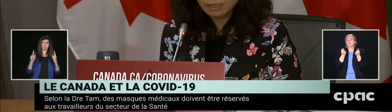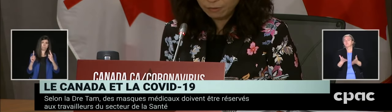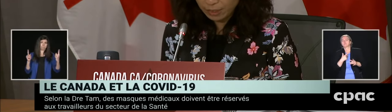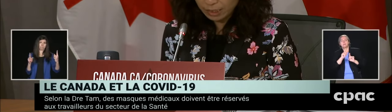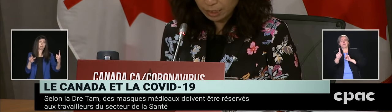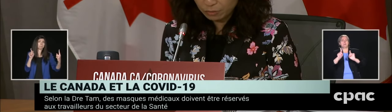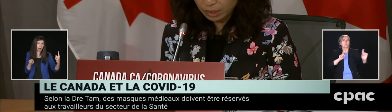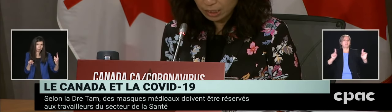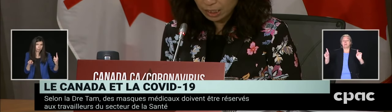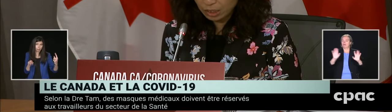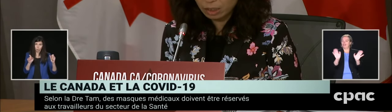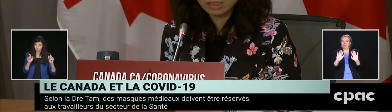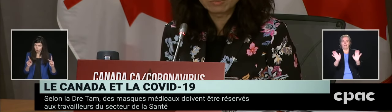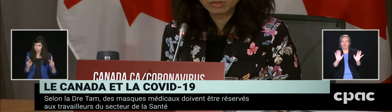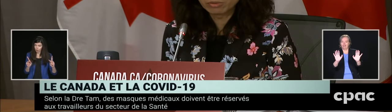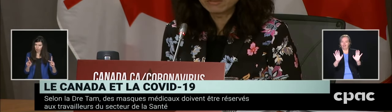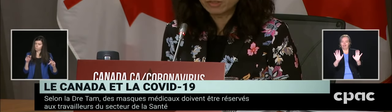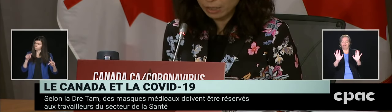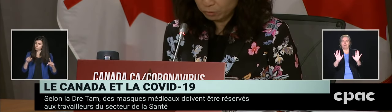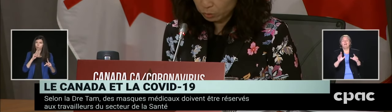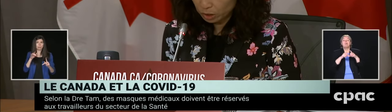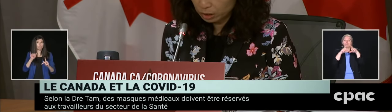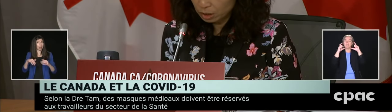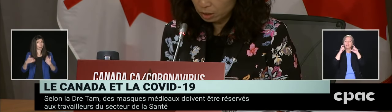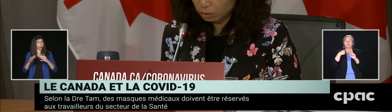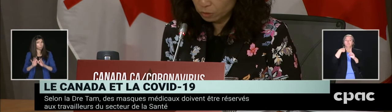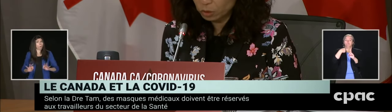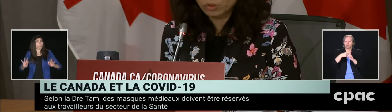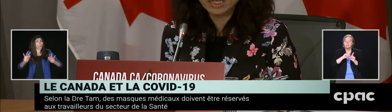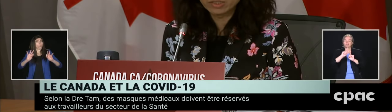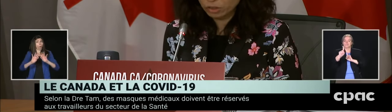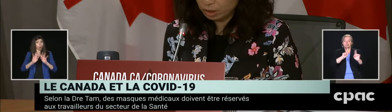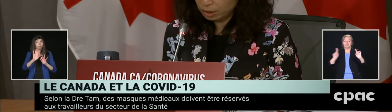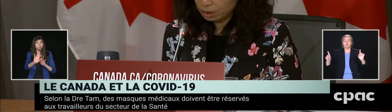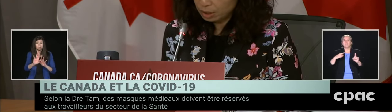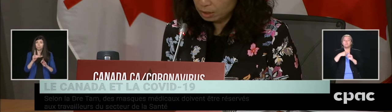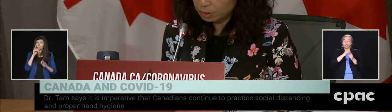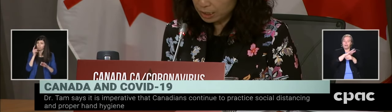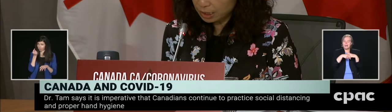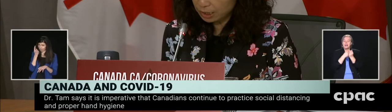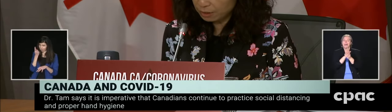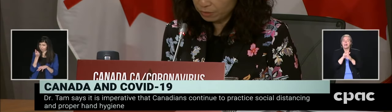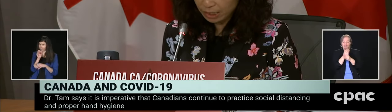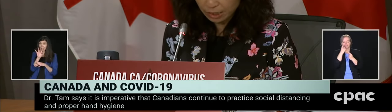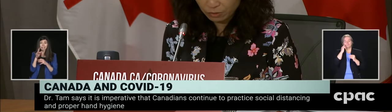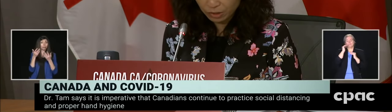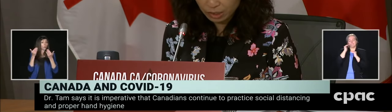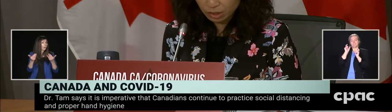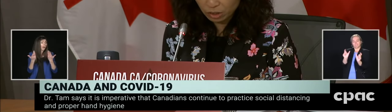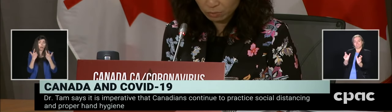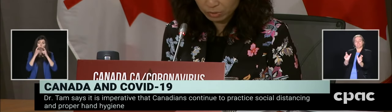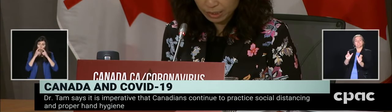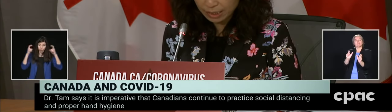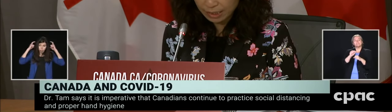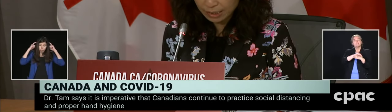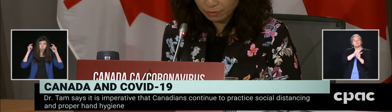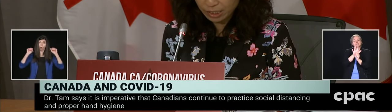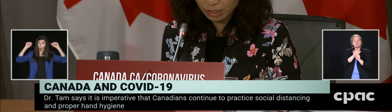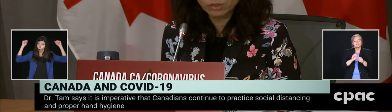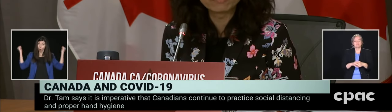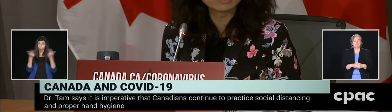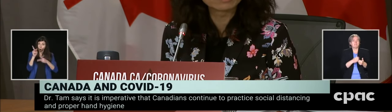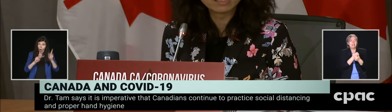But face coverings are not appropriate for everyone or for all ages. In particular, face coverings could present